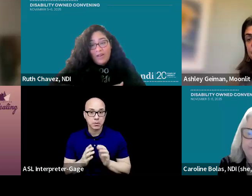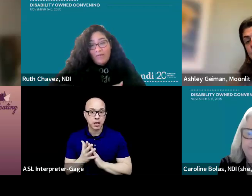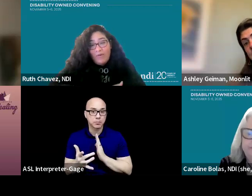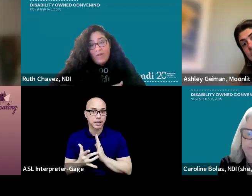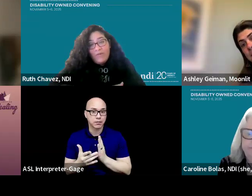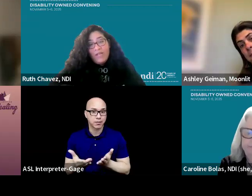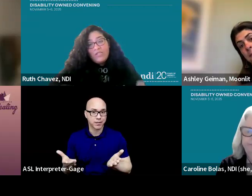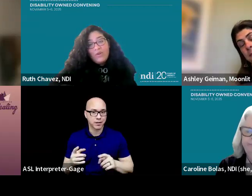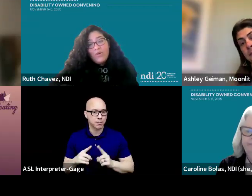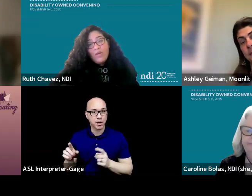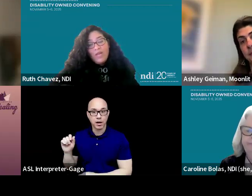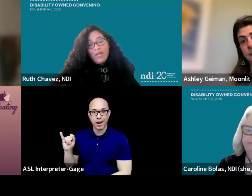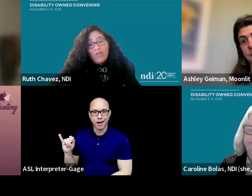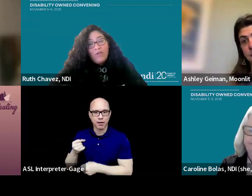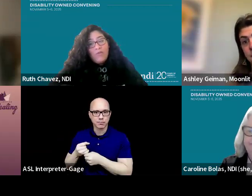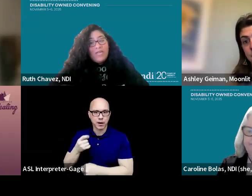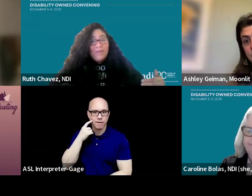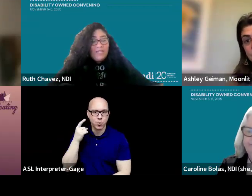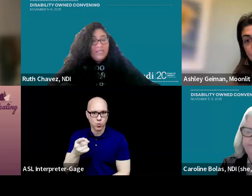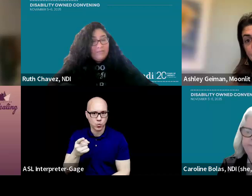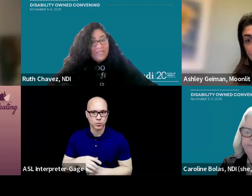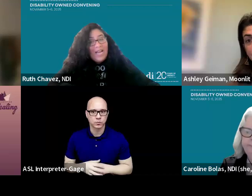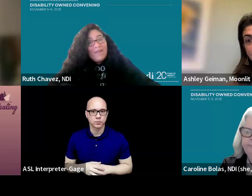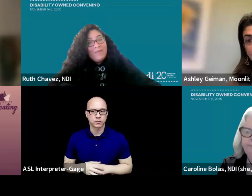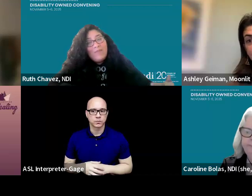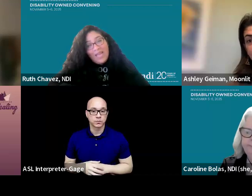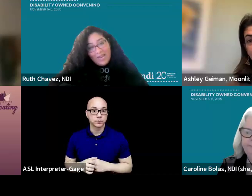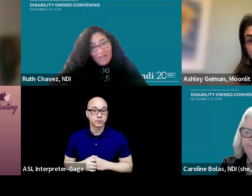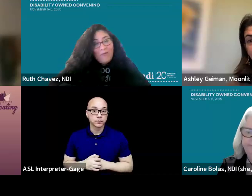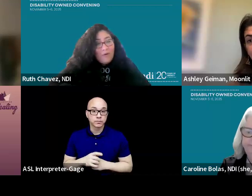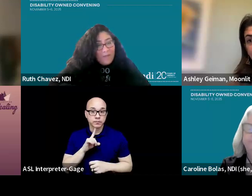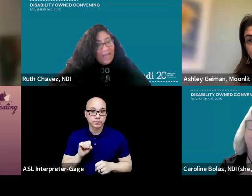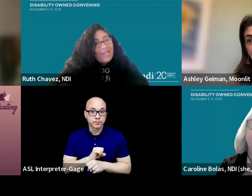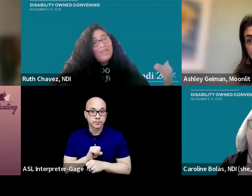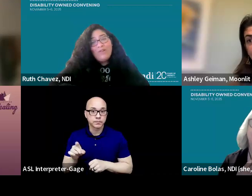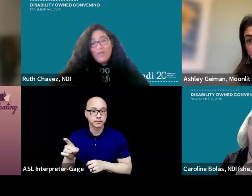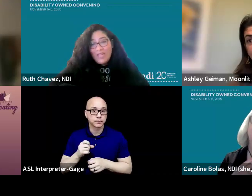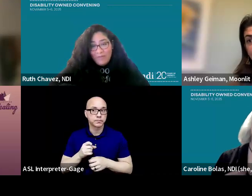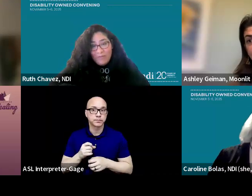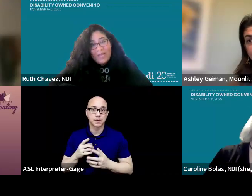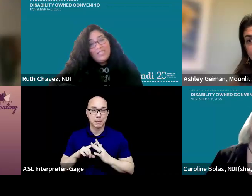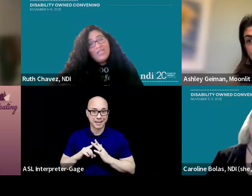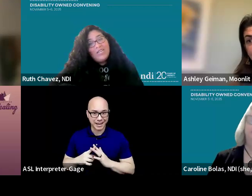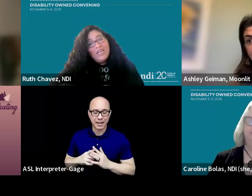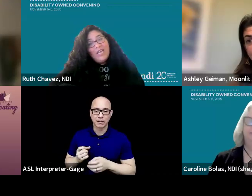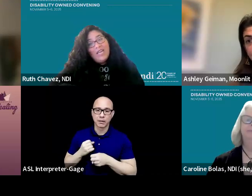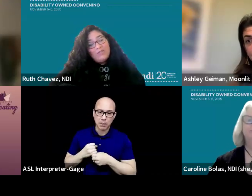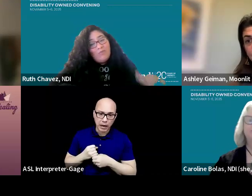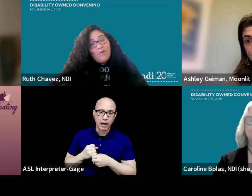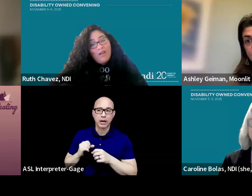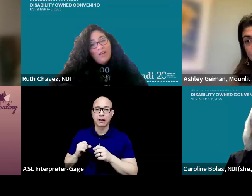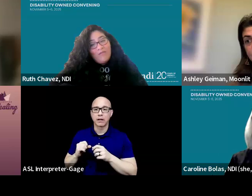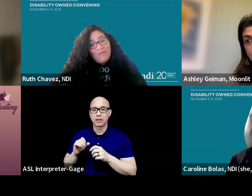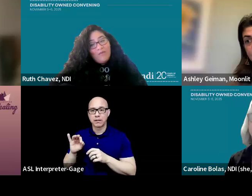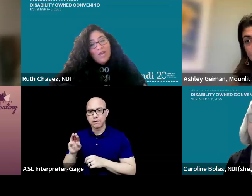that's created for you. And so although you may spend some time in the beginning formatting, including information,